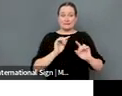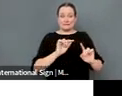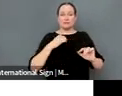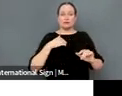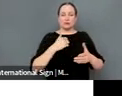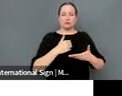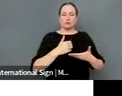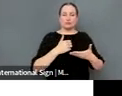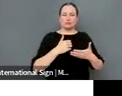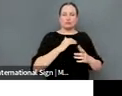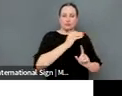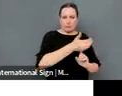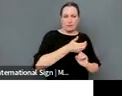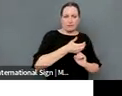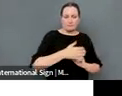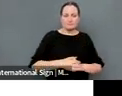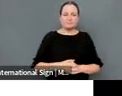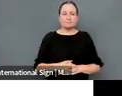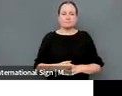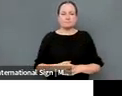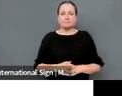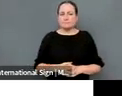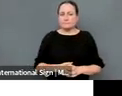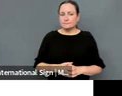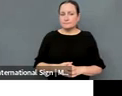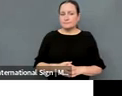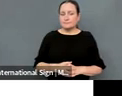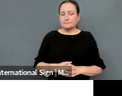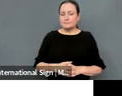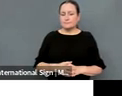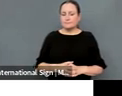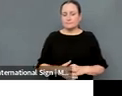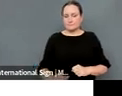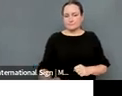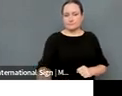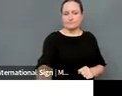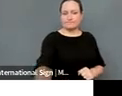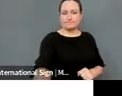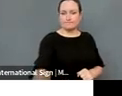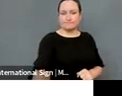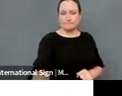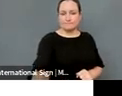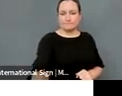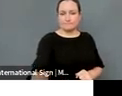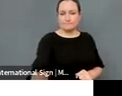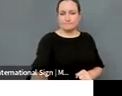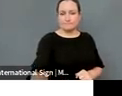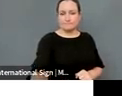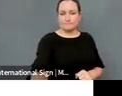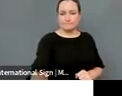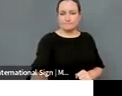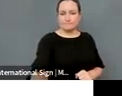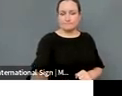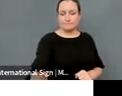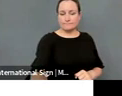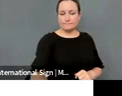unemployment insurance scheme brings effective support for employers and workers during ups and downs of